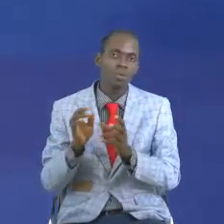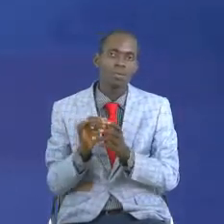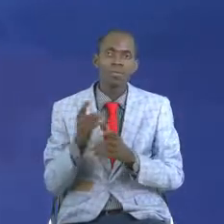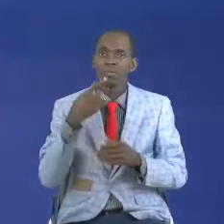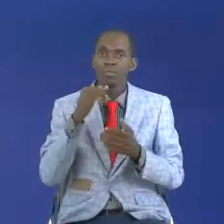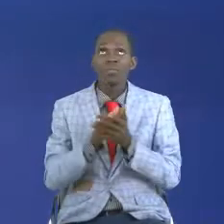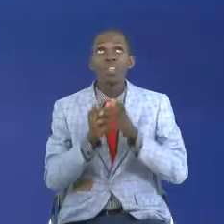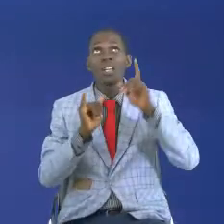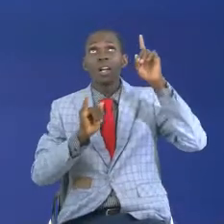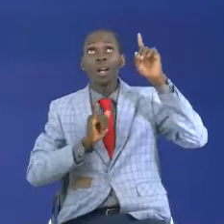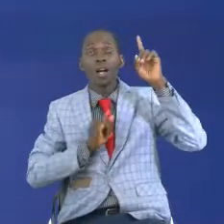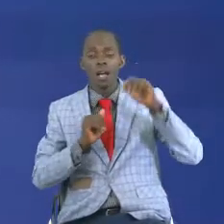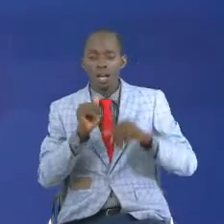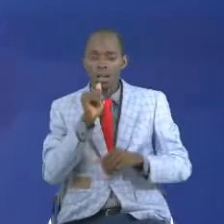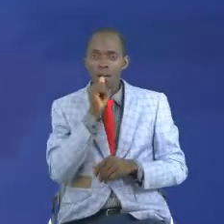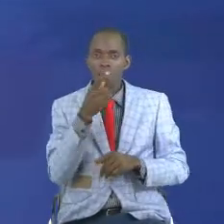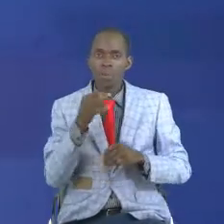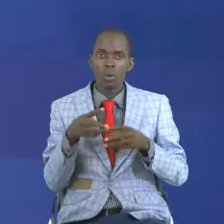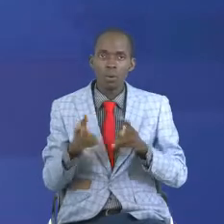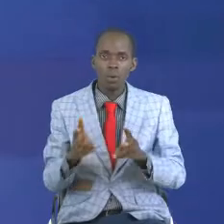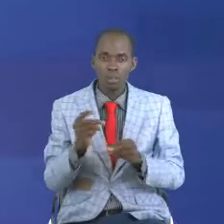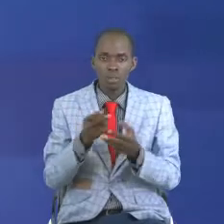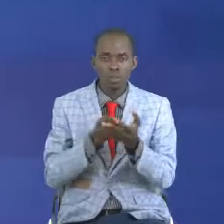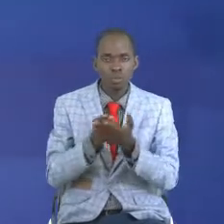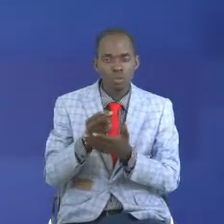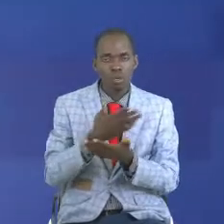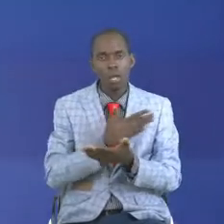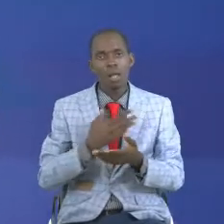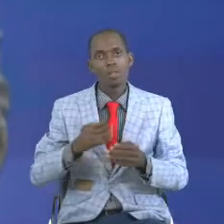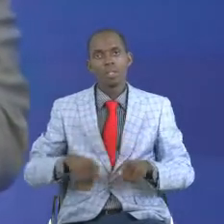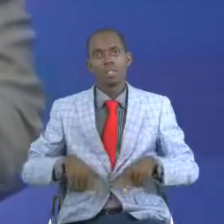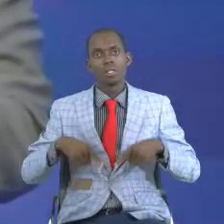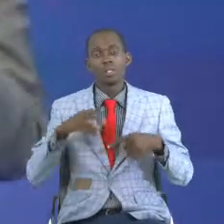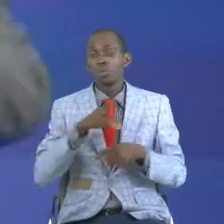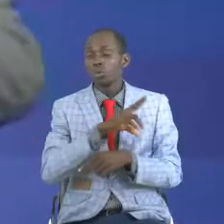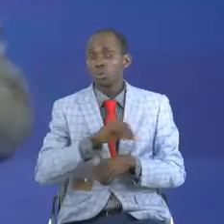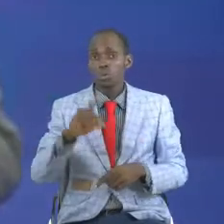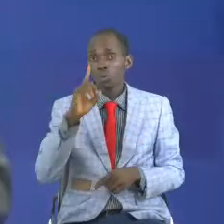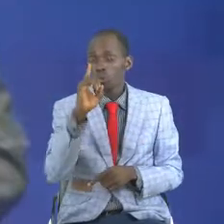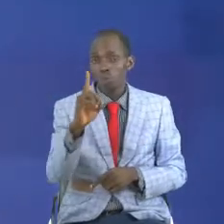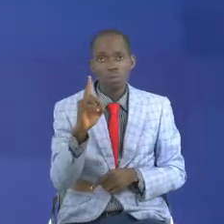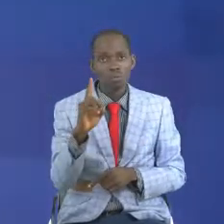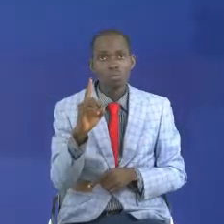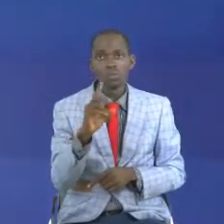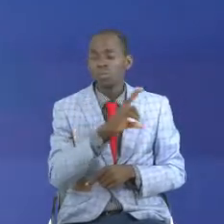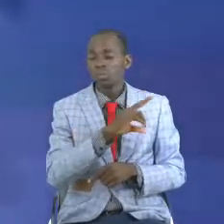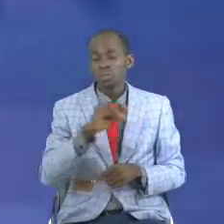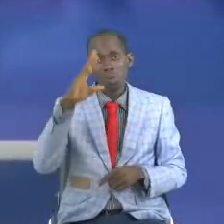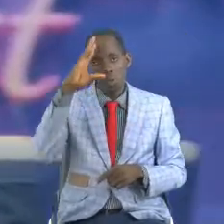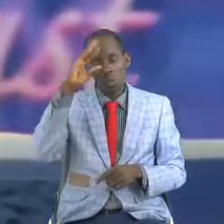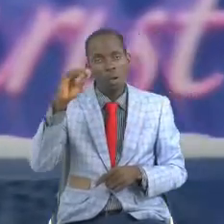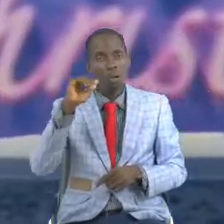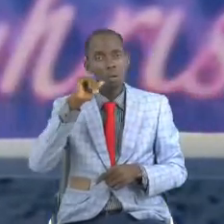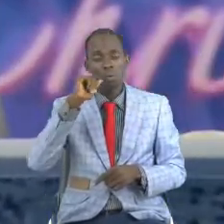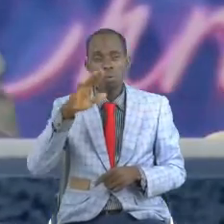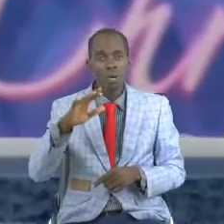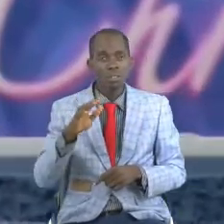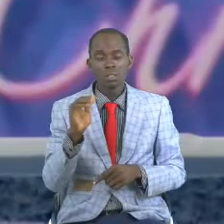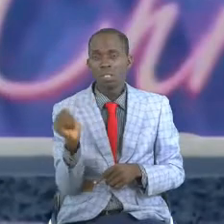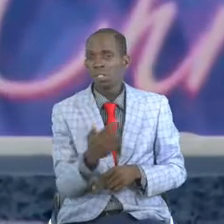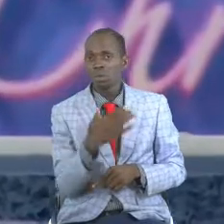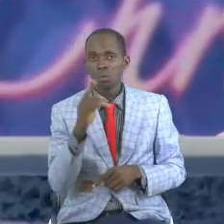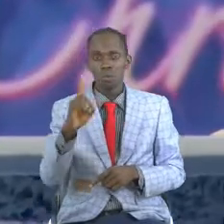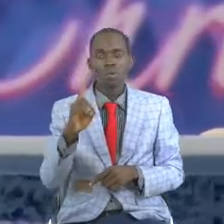the way, the truth, and the life. No man, no man. In any place,